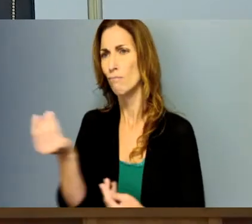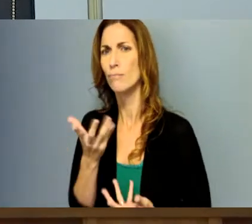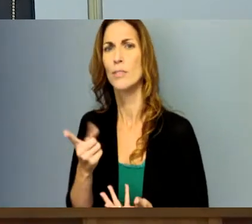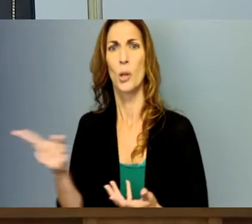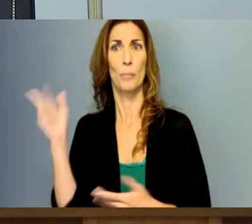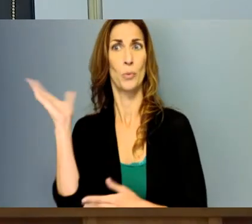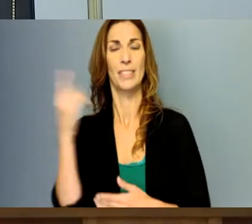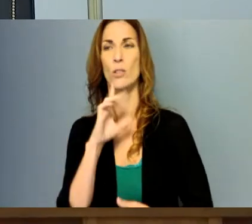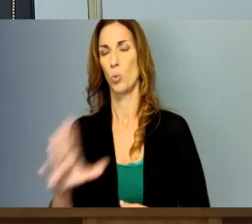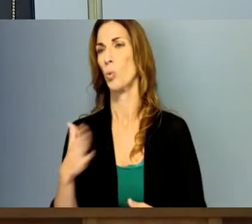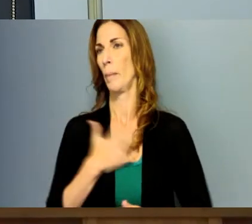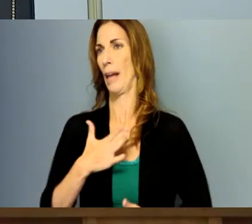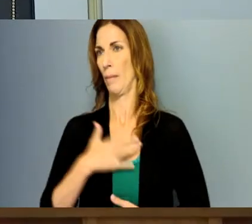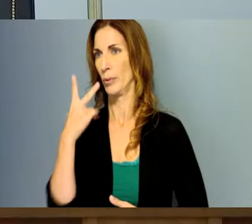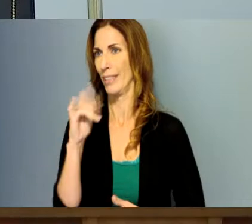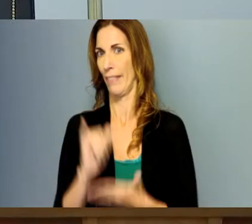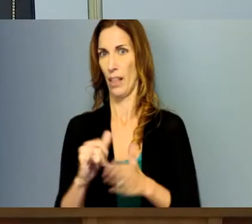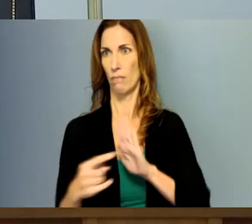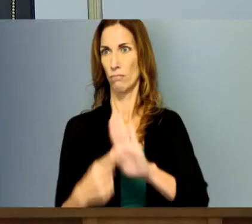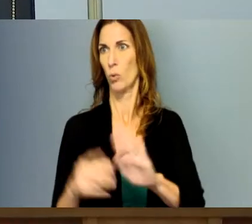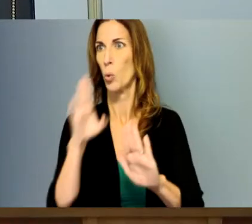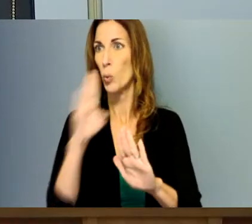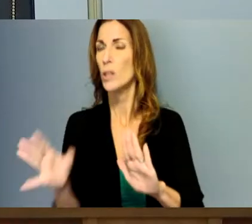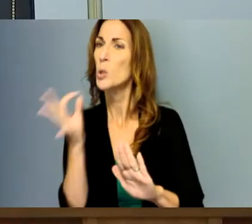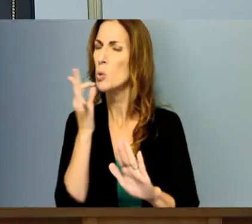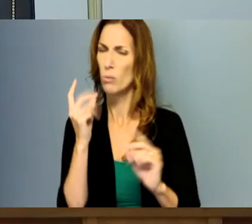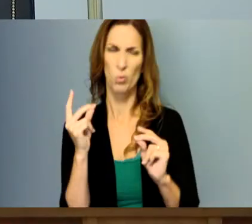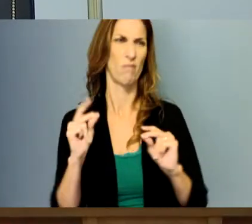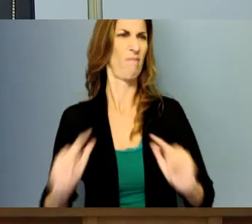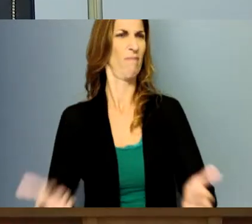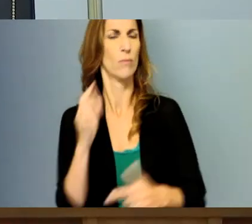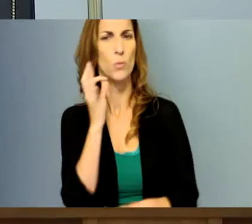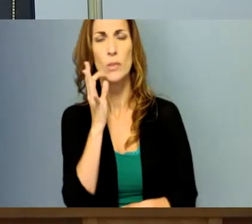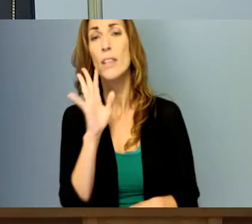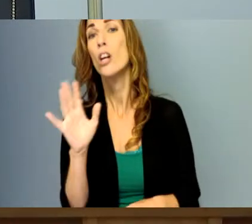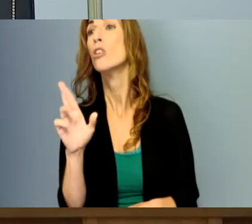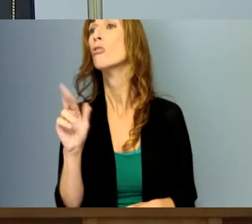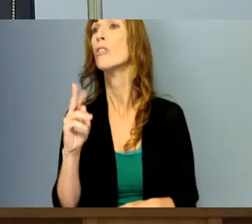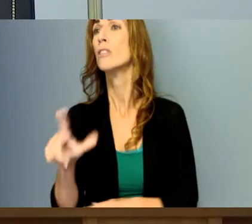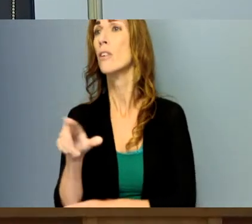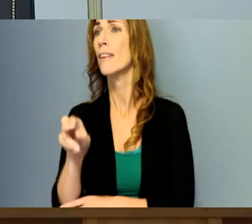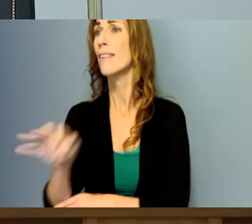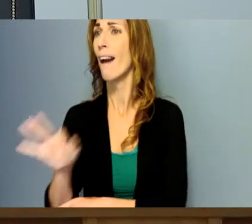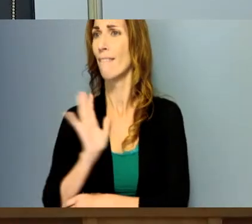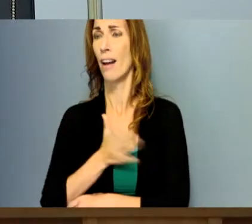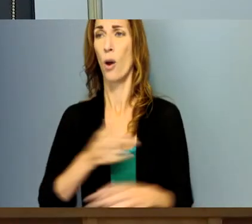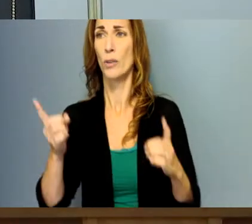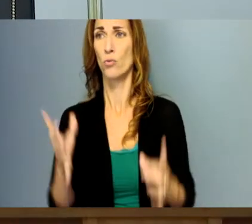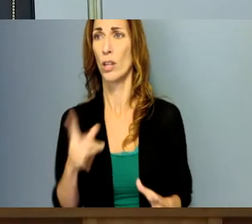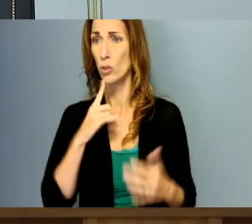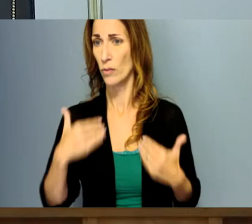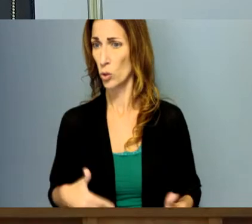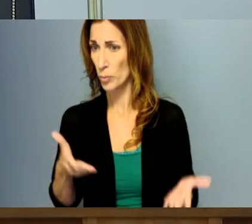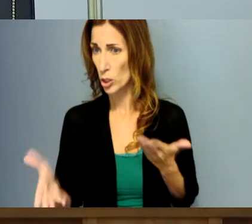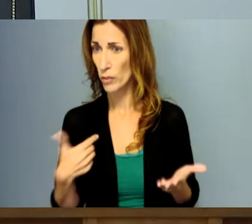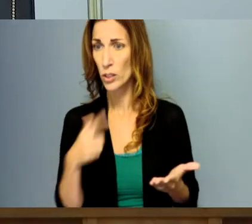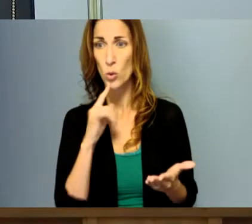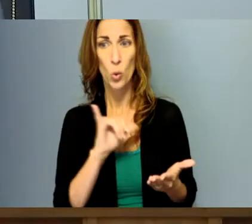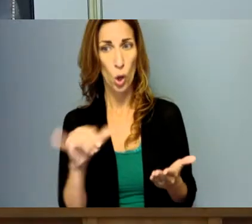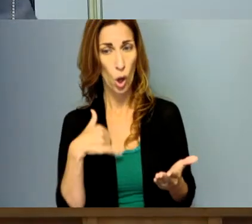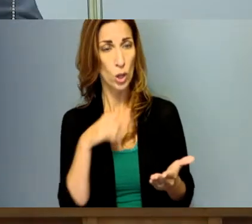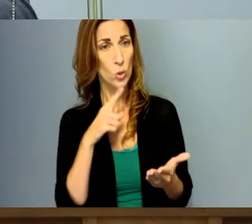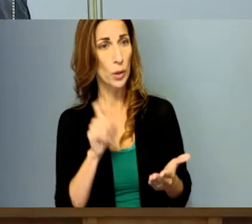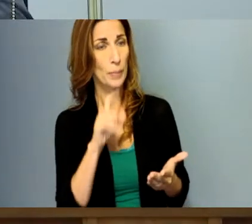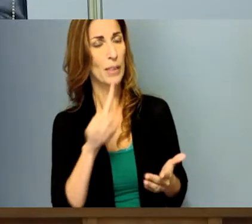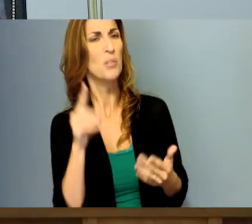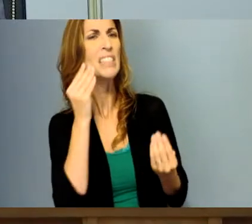excited about, and I'm just going to get right to it. Rachel Neff, our Director of Human Services, is going to also have,